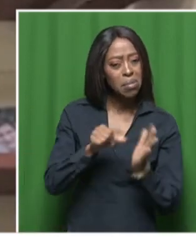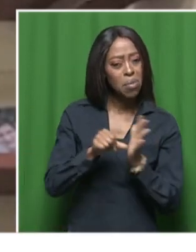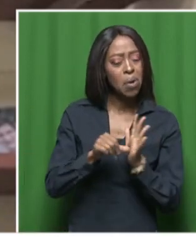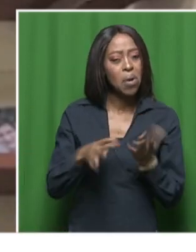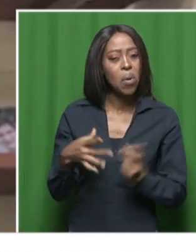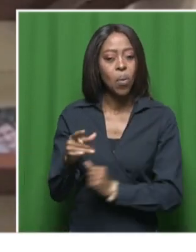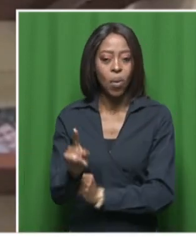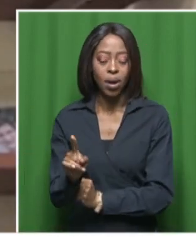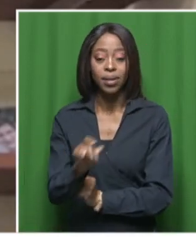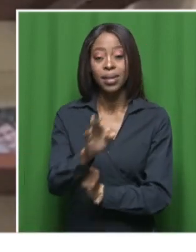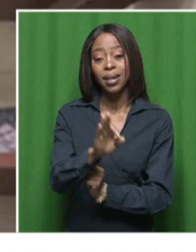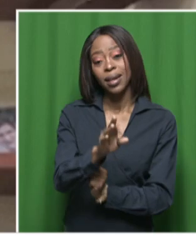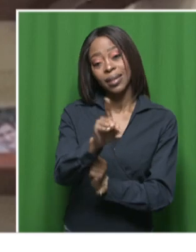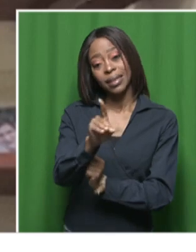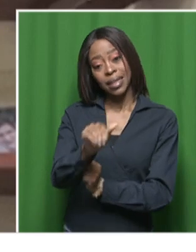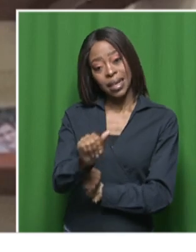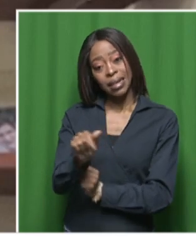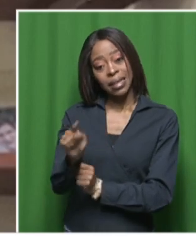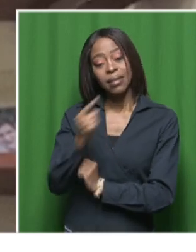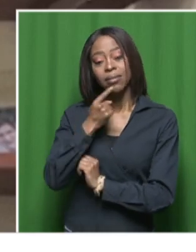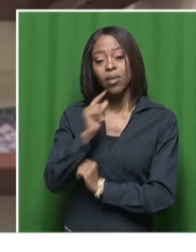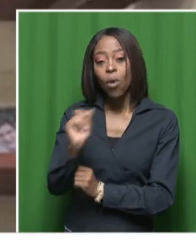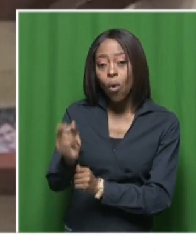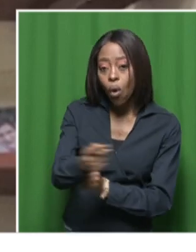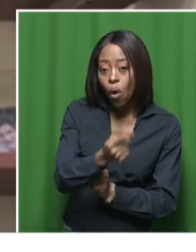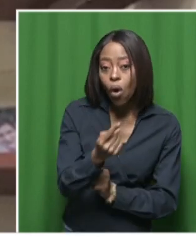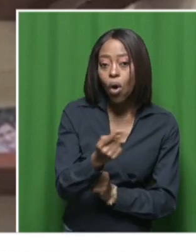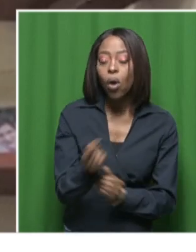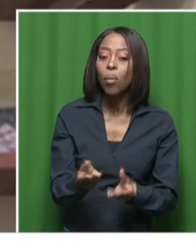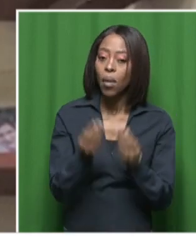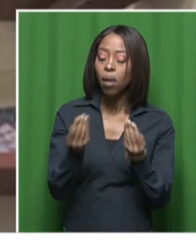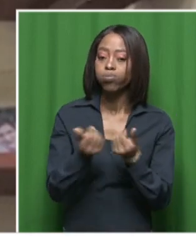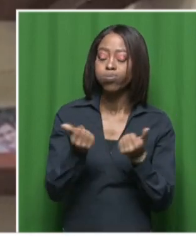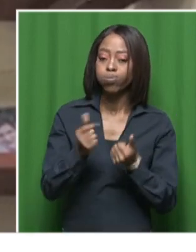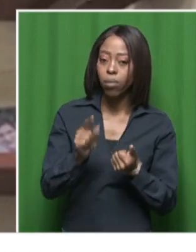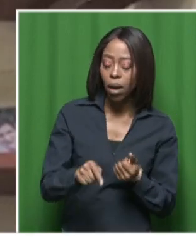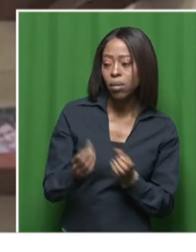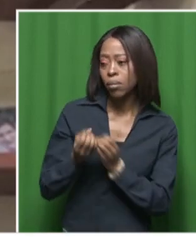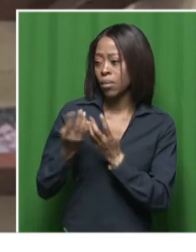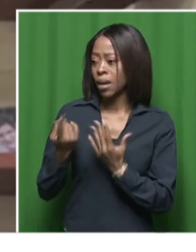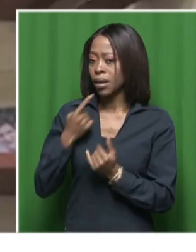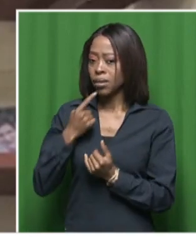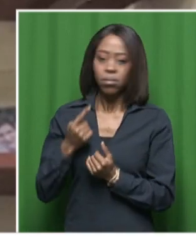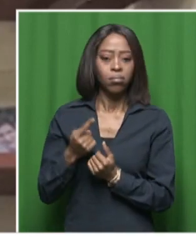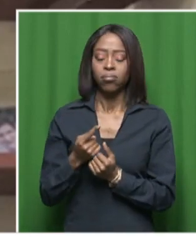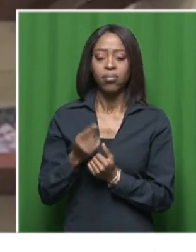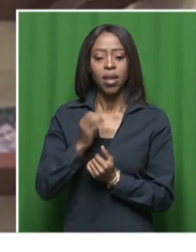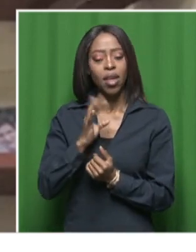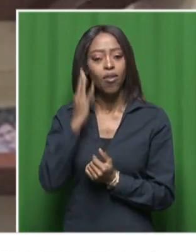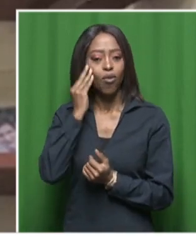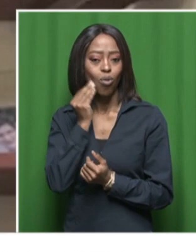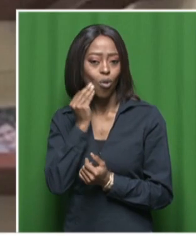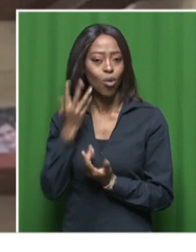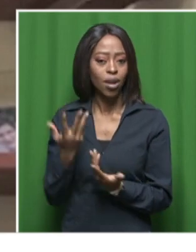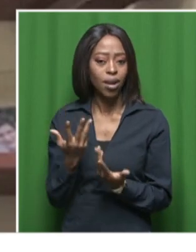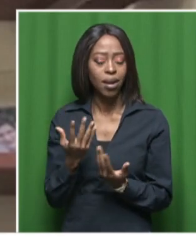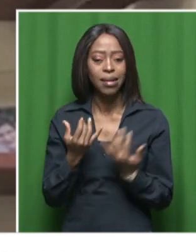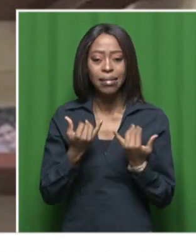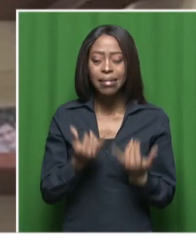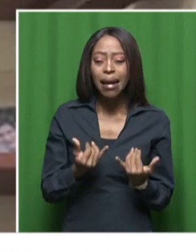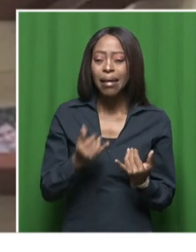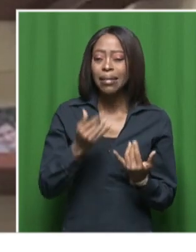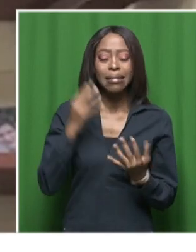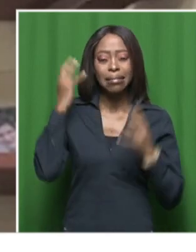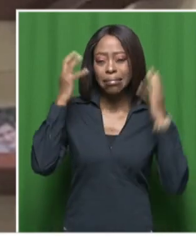The FDA and the CDC has said everybody should be getting the bivalent vaccine. Many other people say only if you're elderly. So they've been given a lot